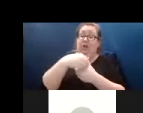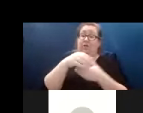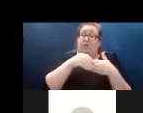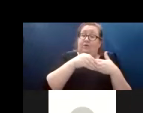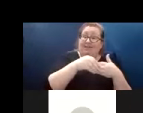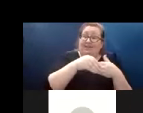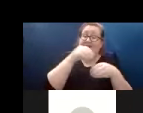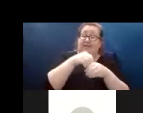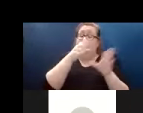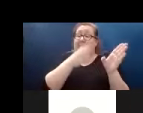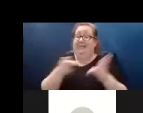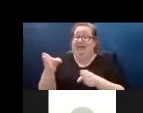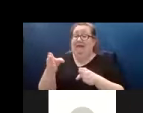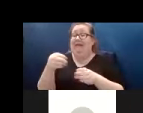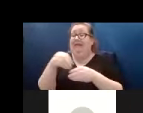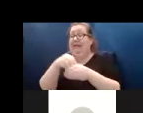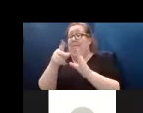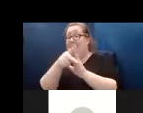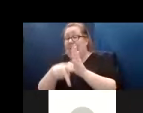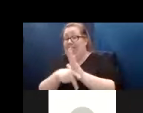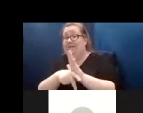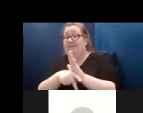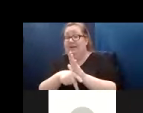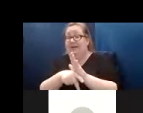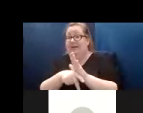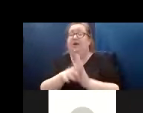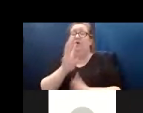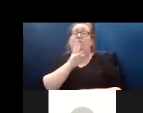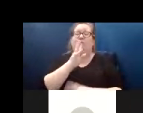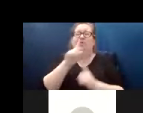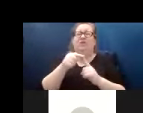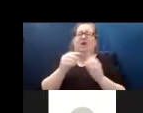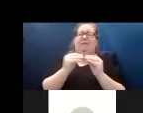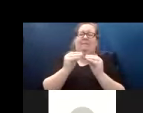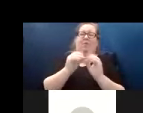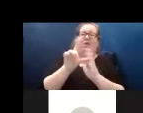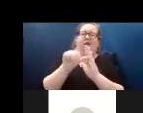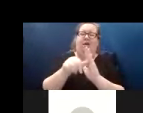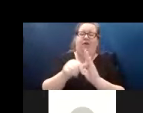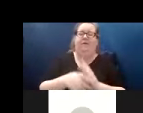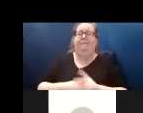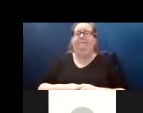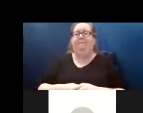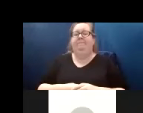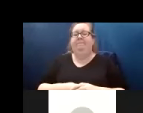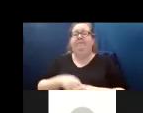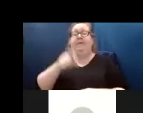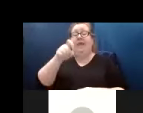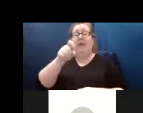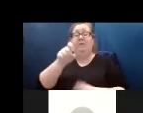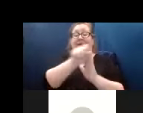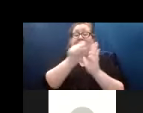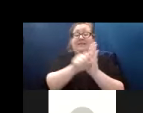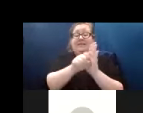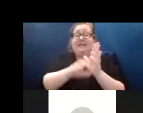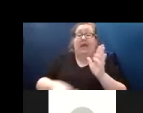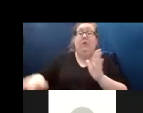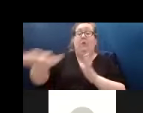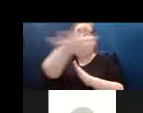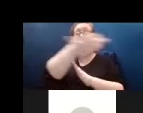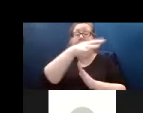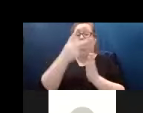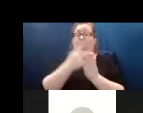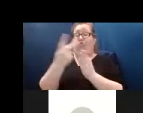too, which we'll talk about planning and policy in a little bit. And then we need a statewide